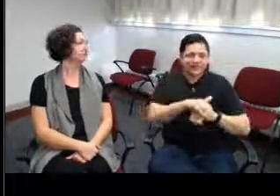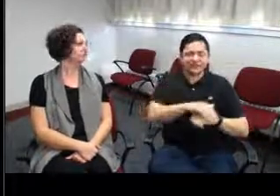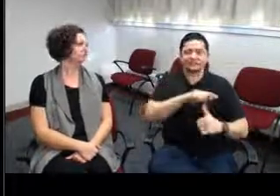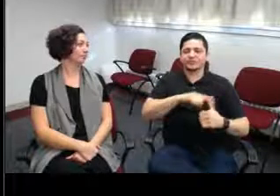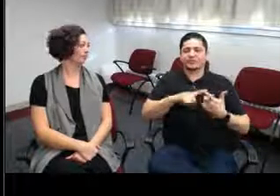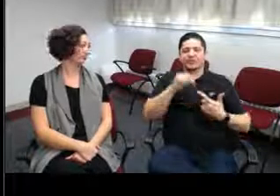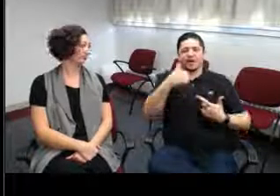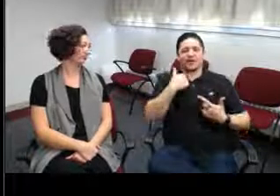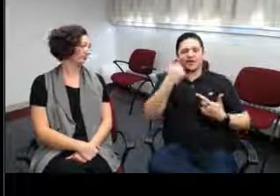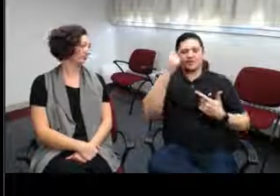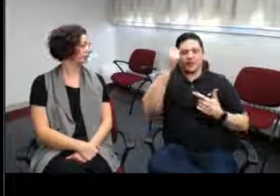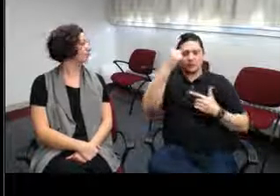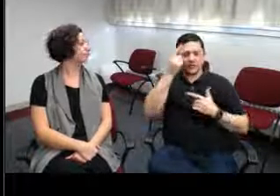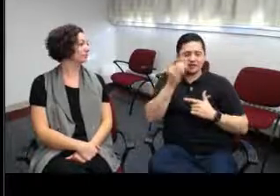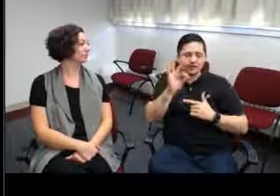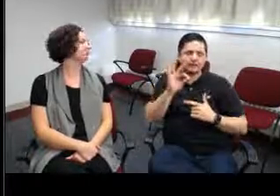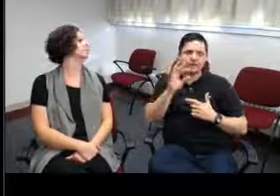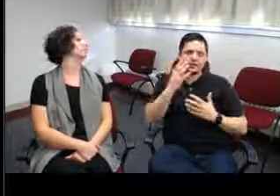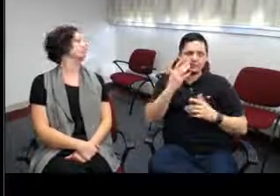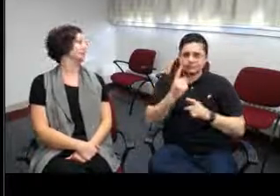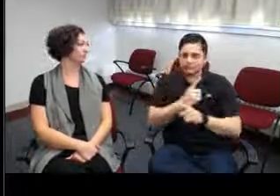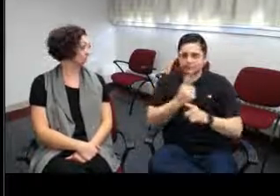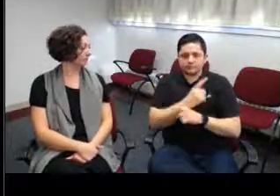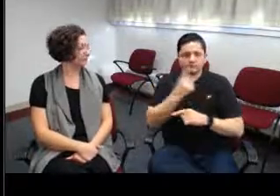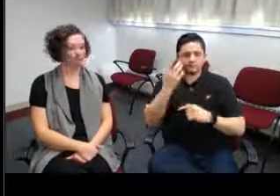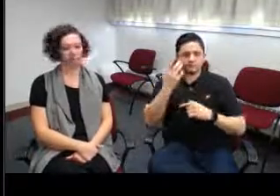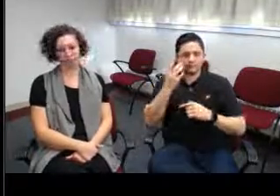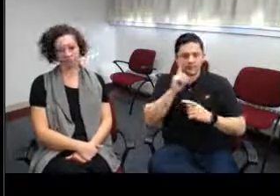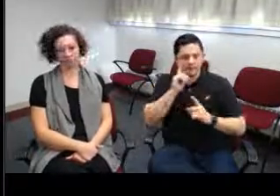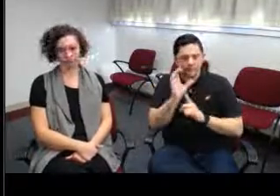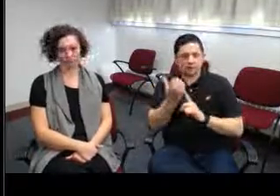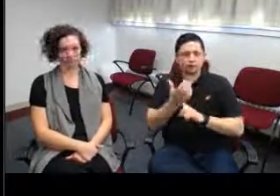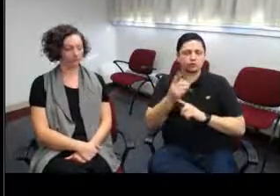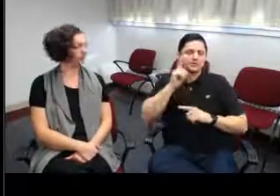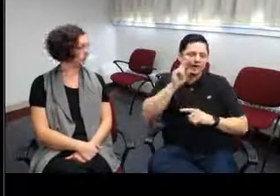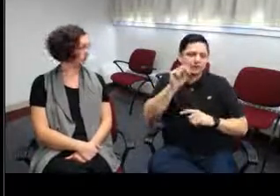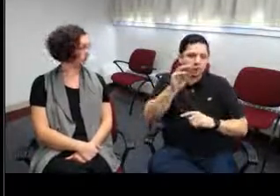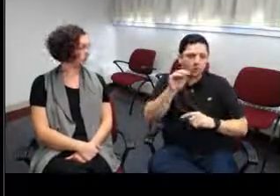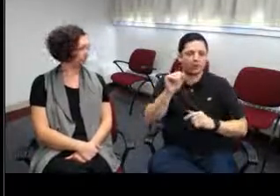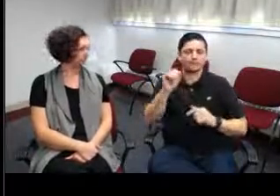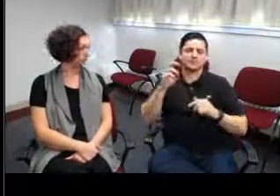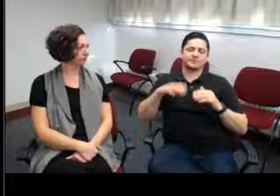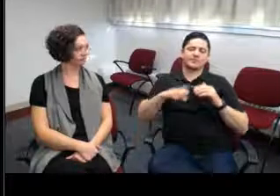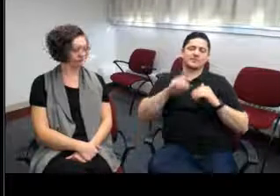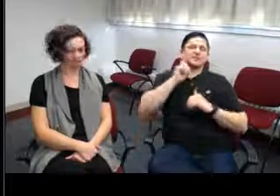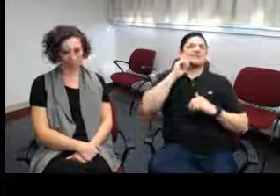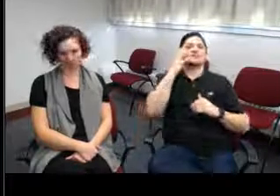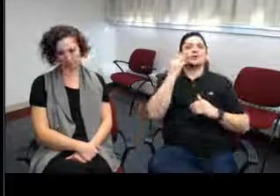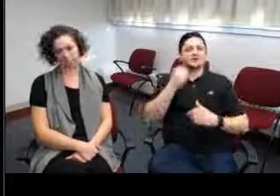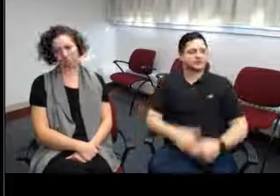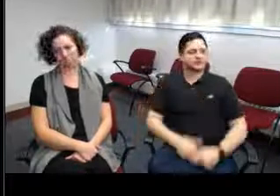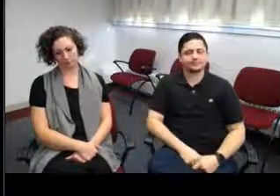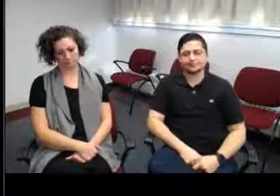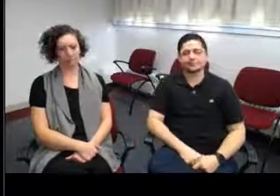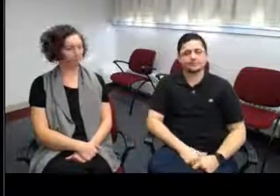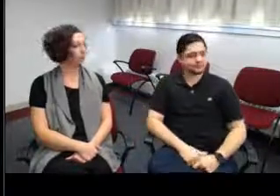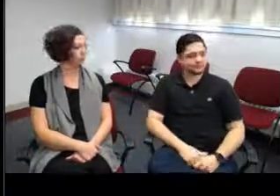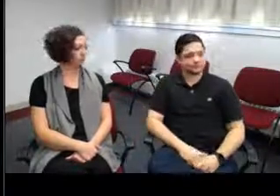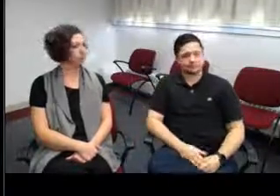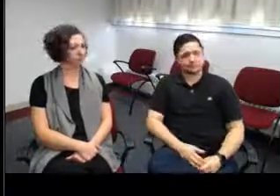cultural needs. Like we mentioned, limited understanding of English is one problem. Not